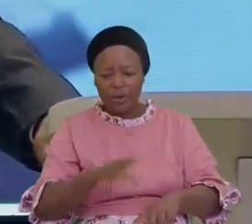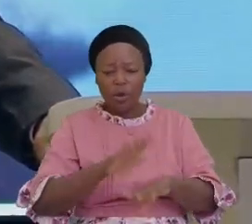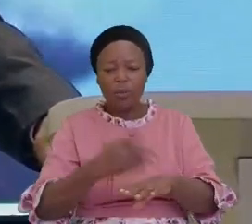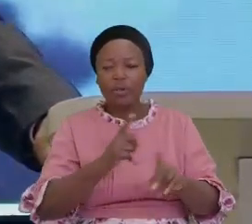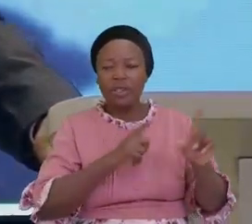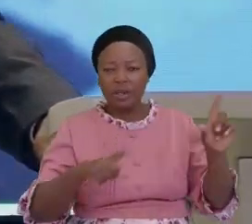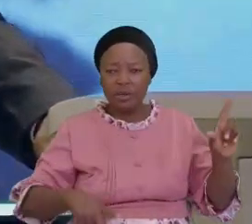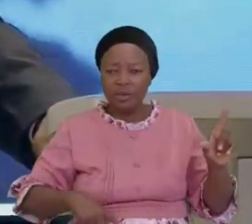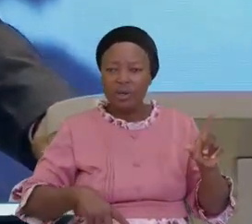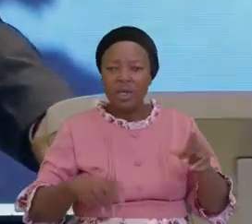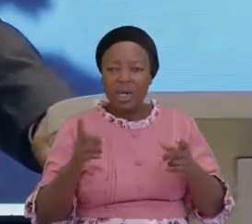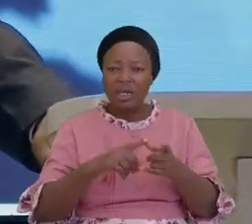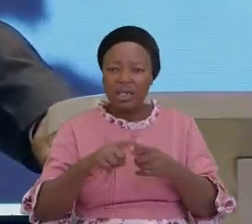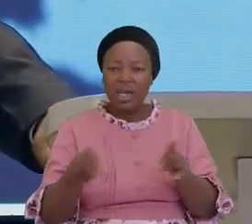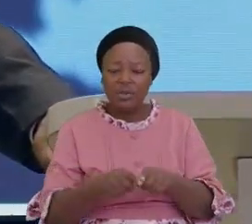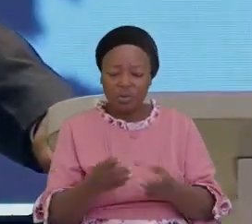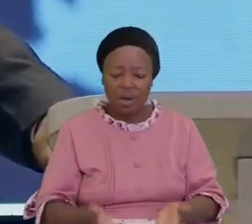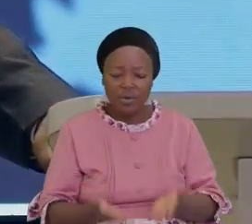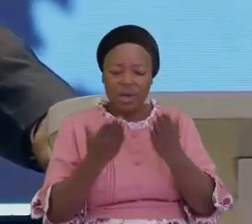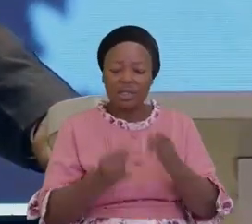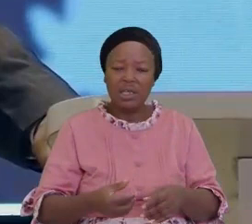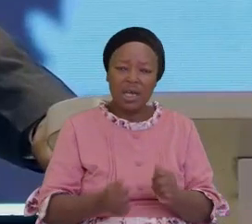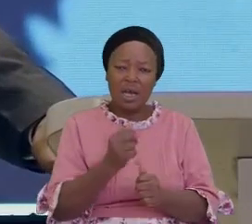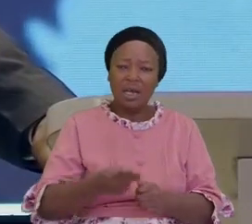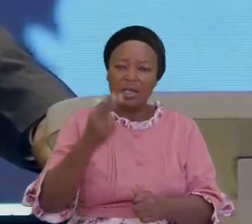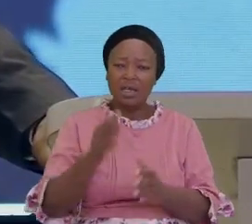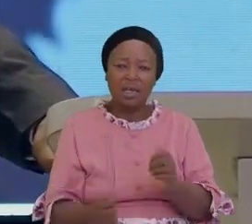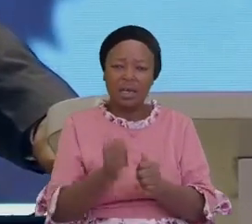And you're rising higher and higher and higher.